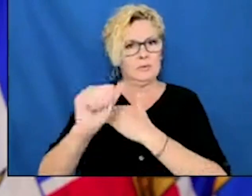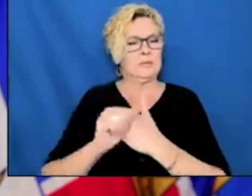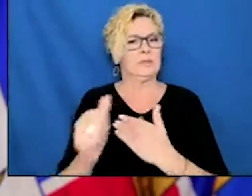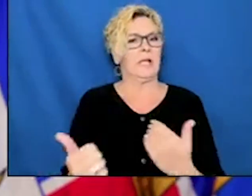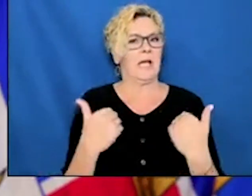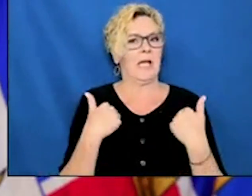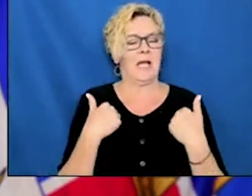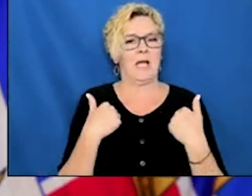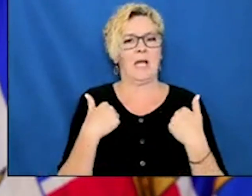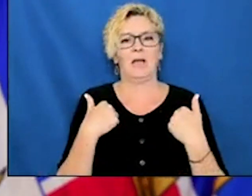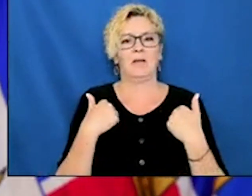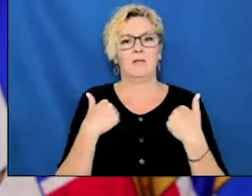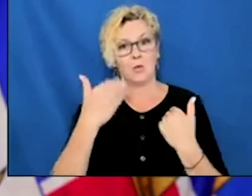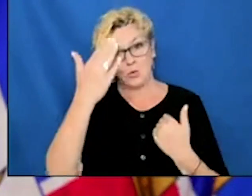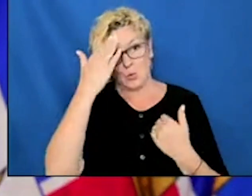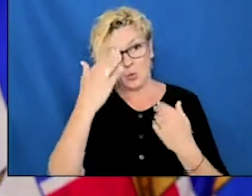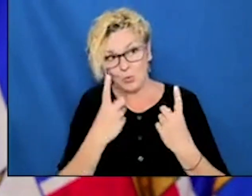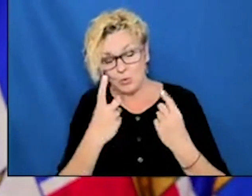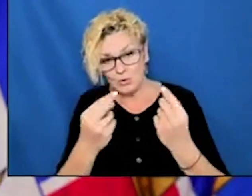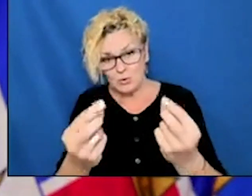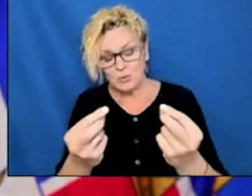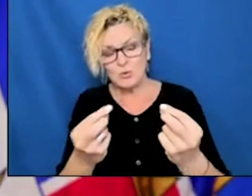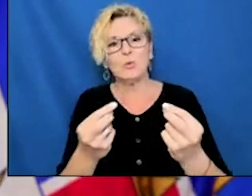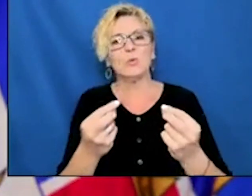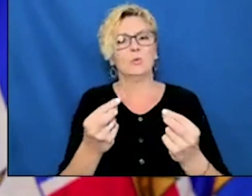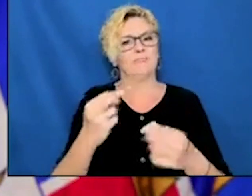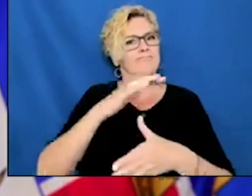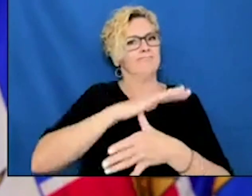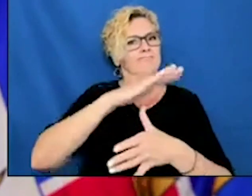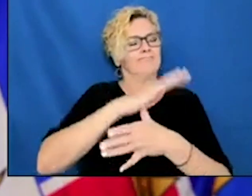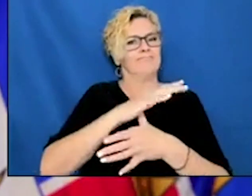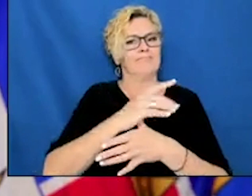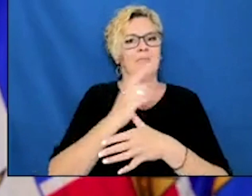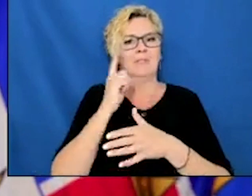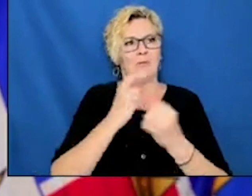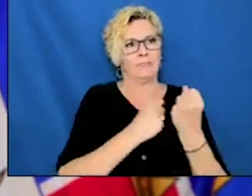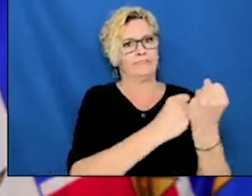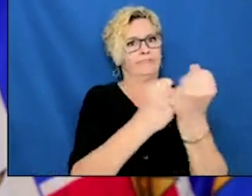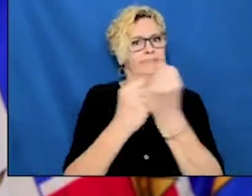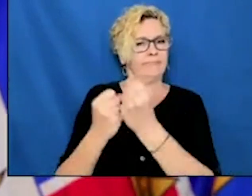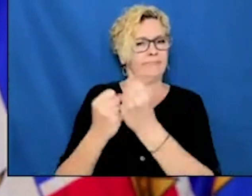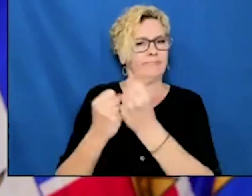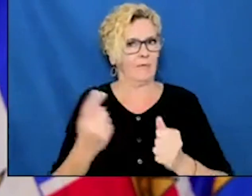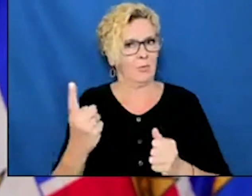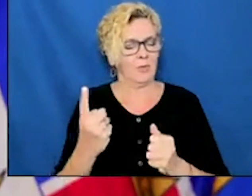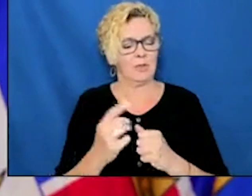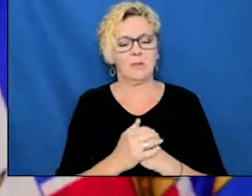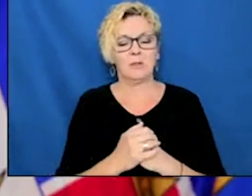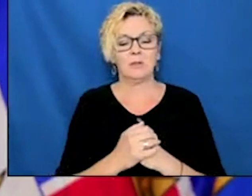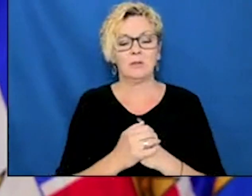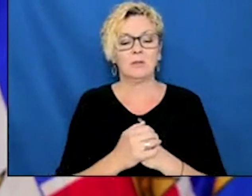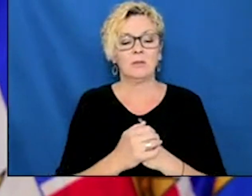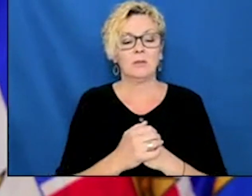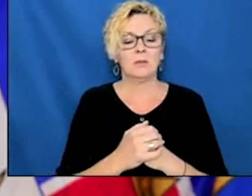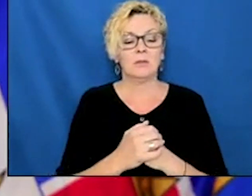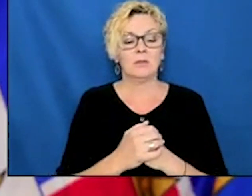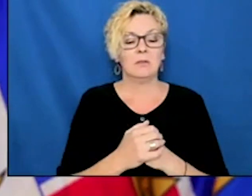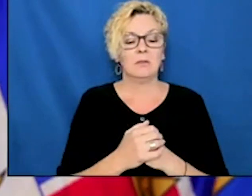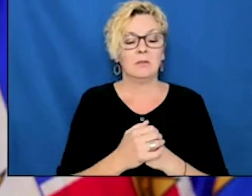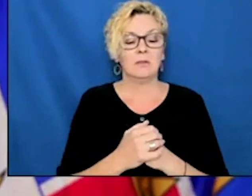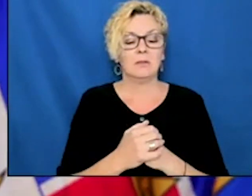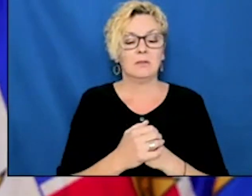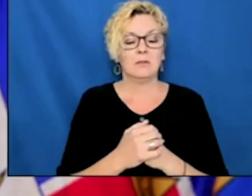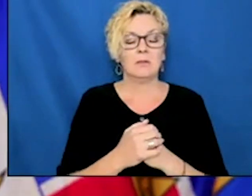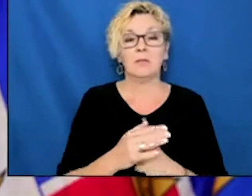the focus of our work in public health with our public health surveillance from the very beginning last year.